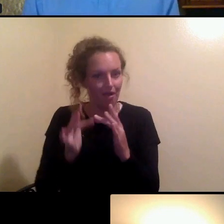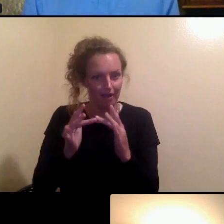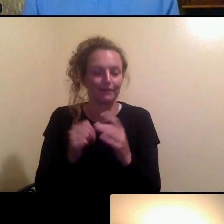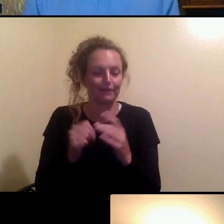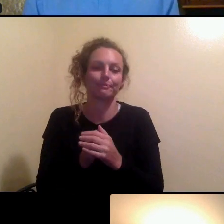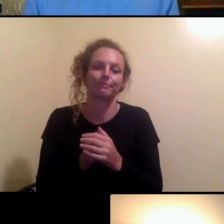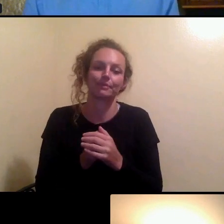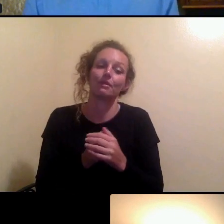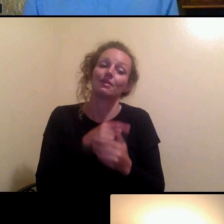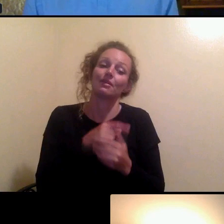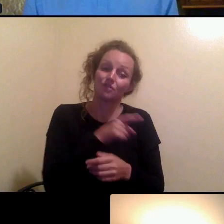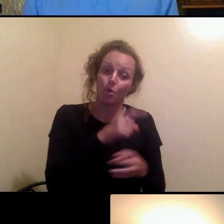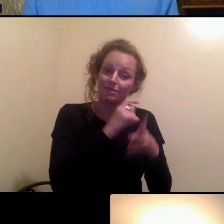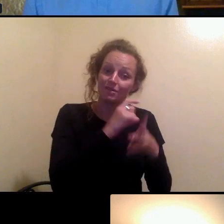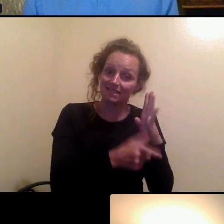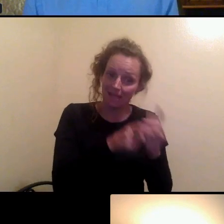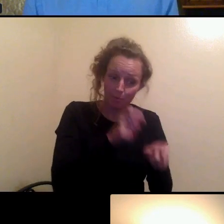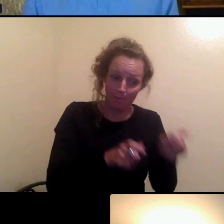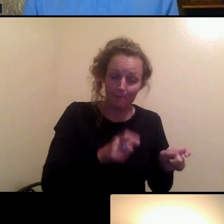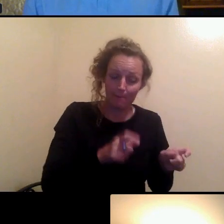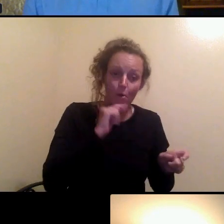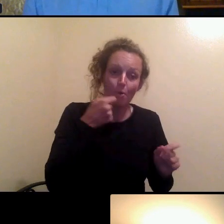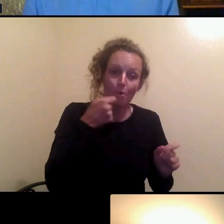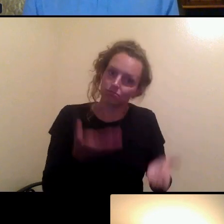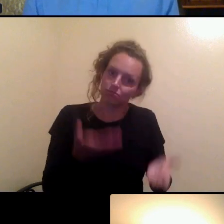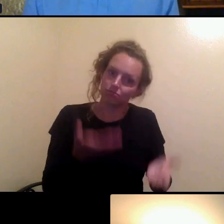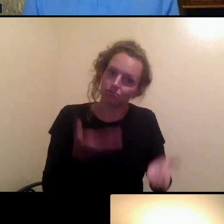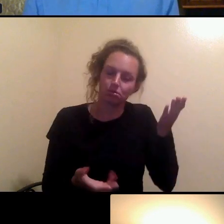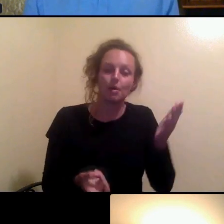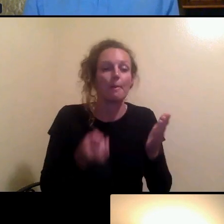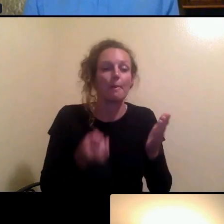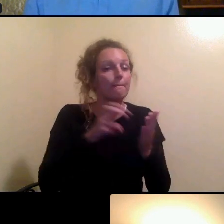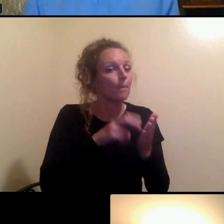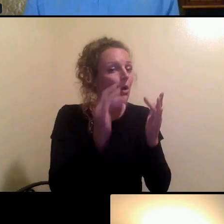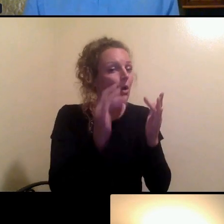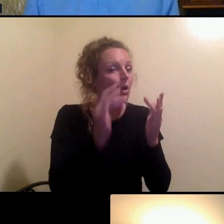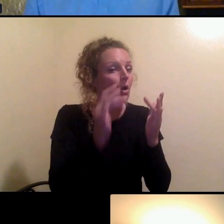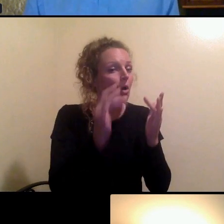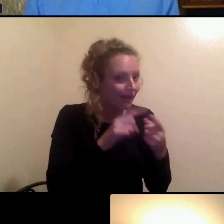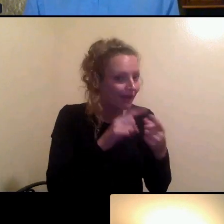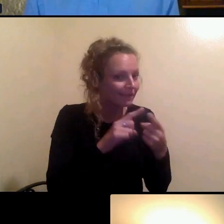online or we're calling you. So if your app and your website are not